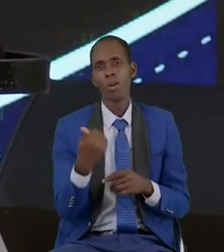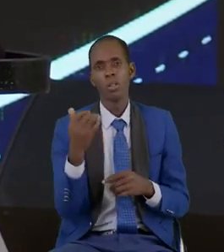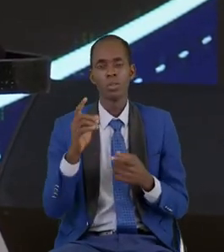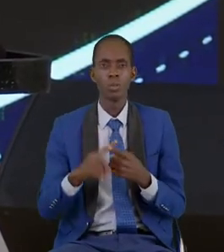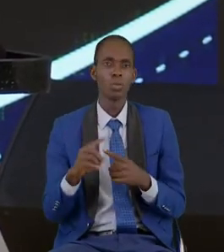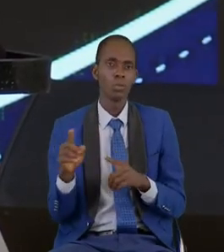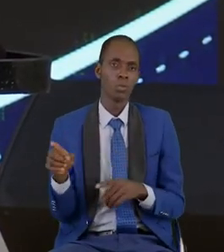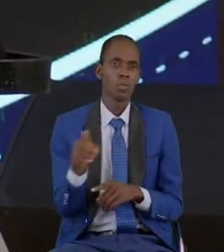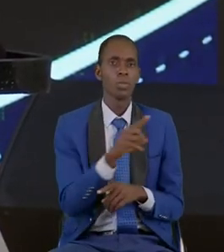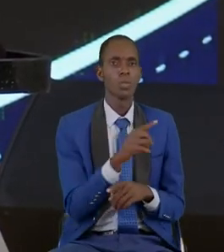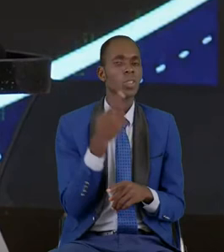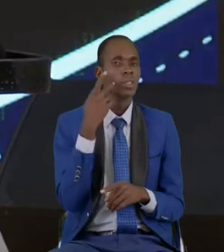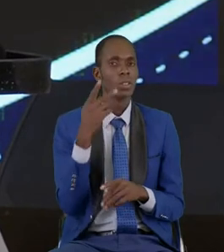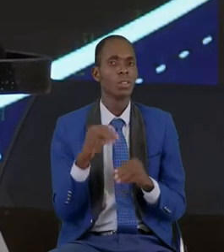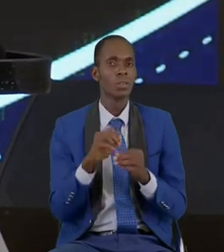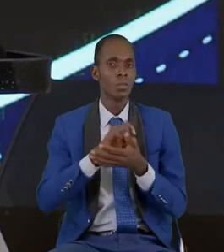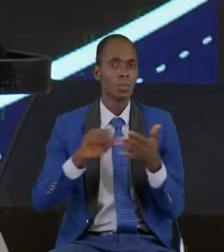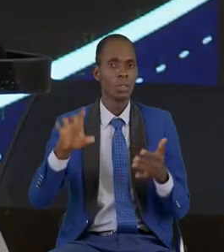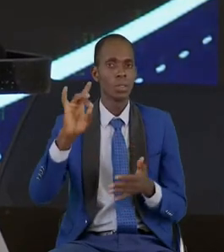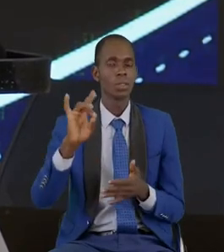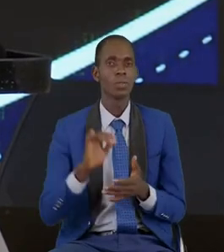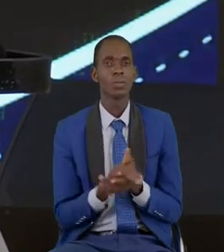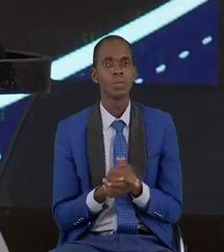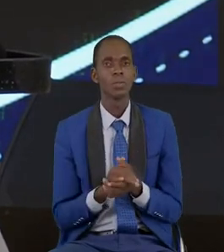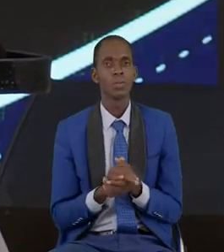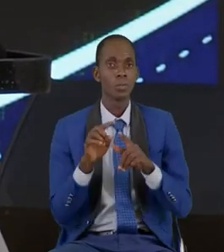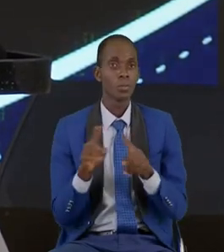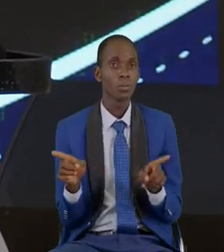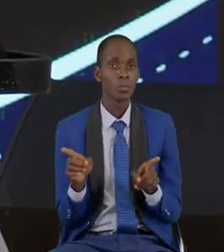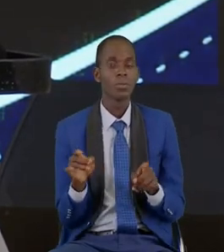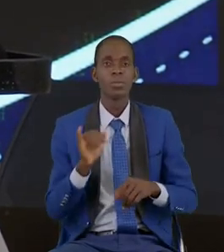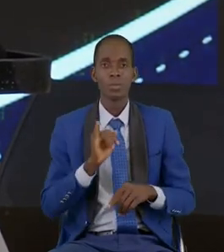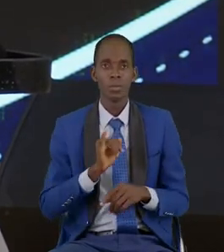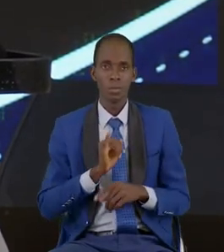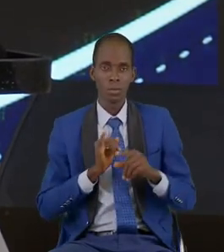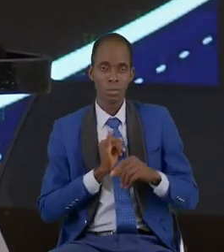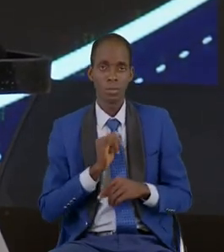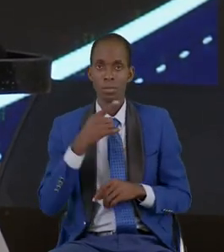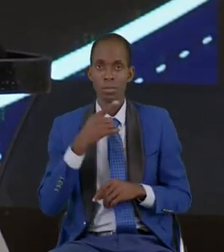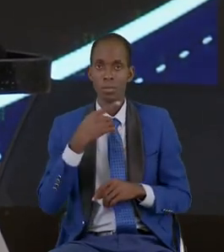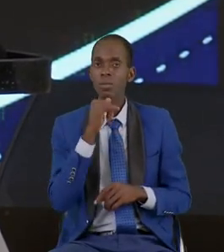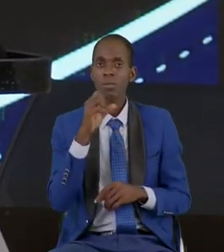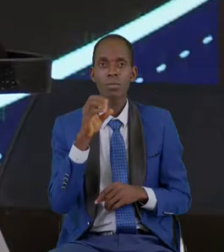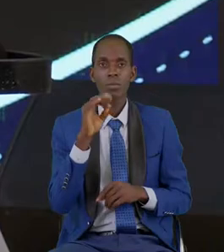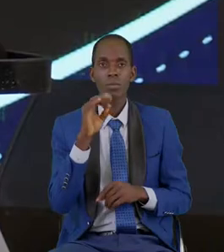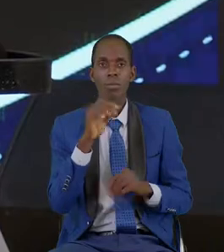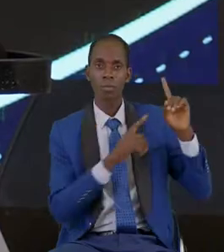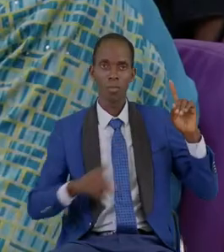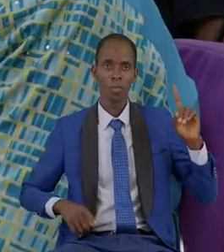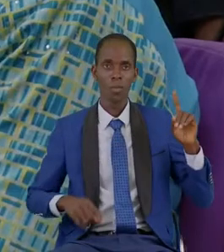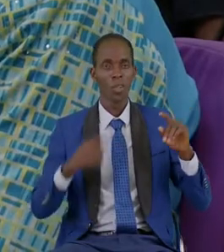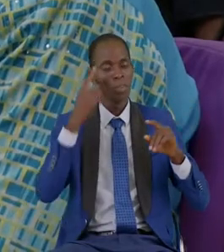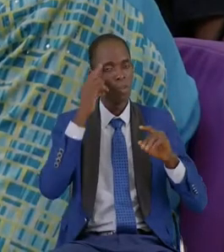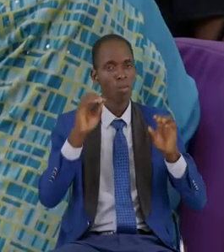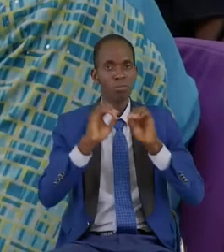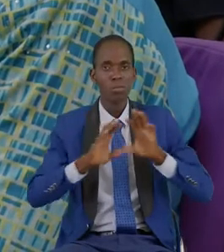at verse 8. In verse 8, but I said, not so, Lord, for nothing